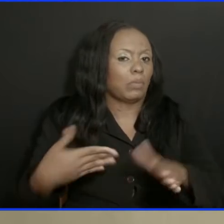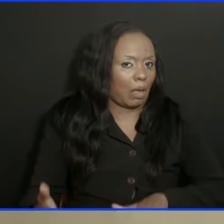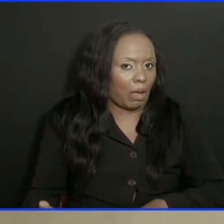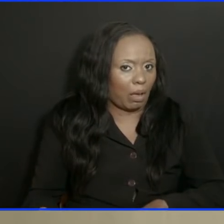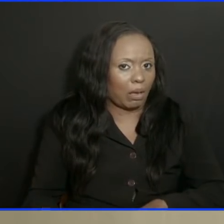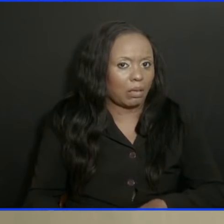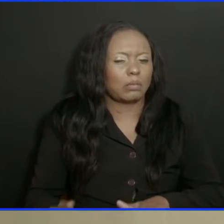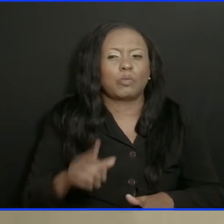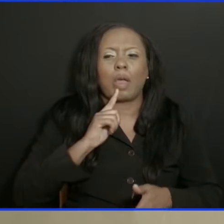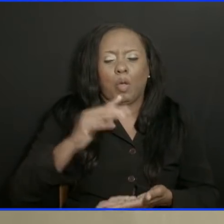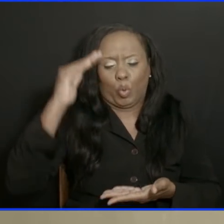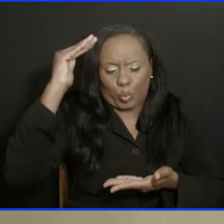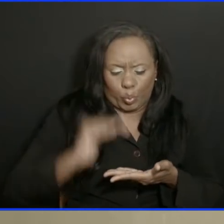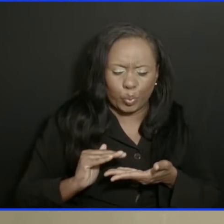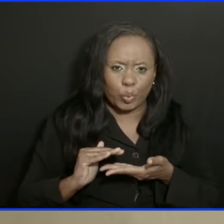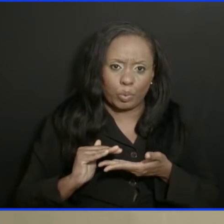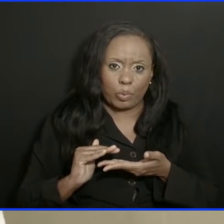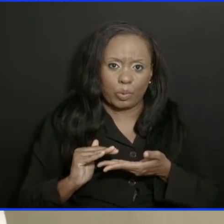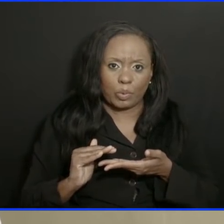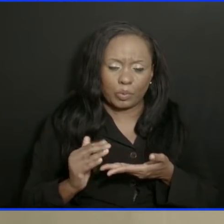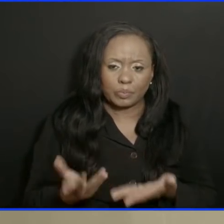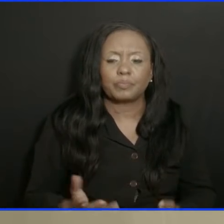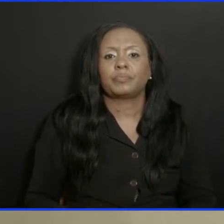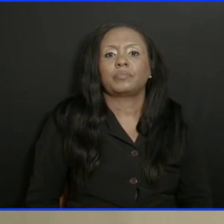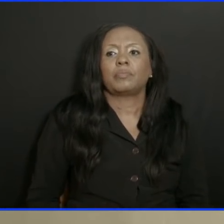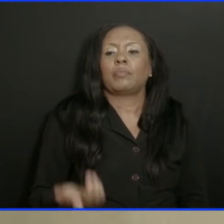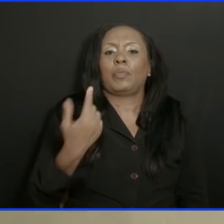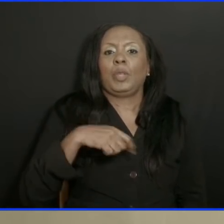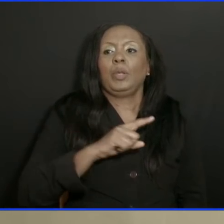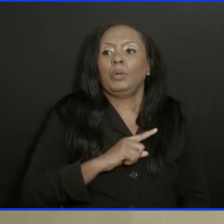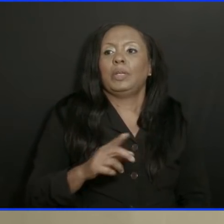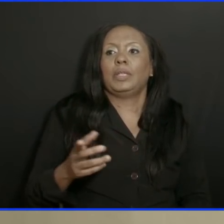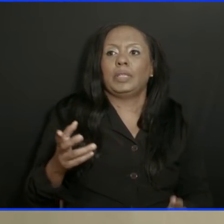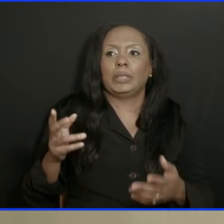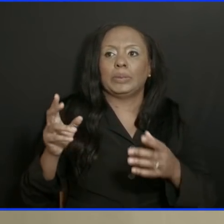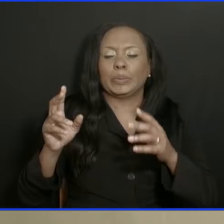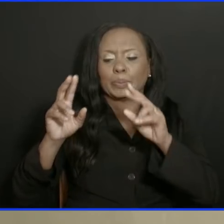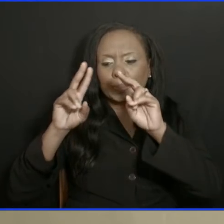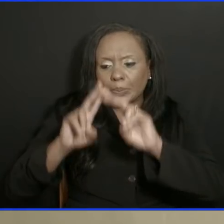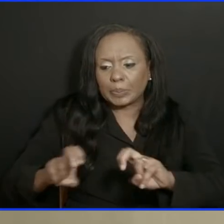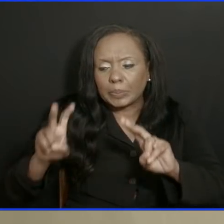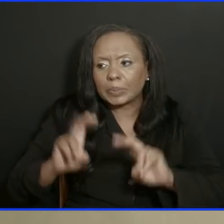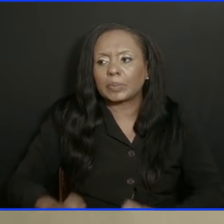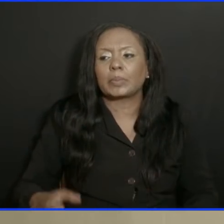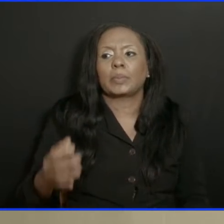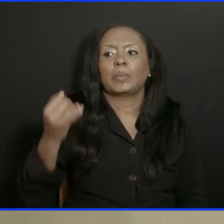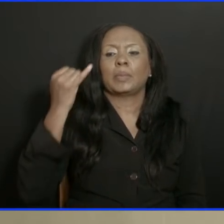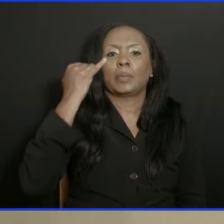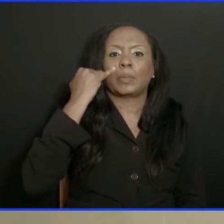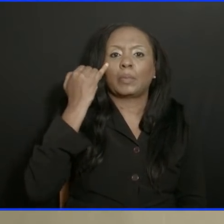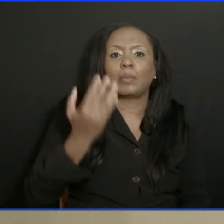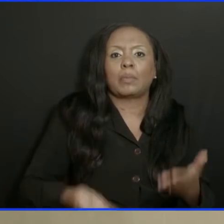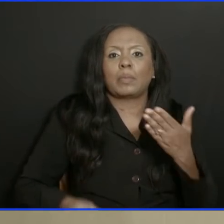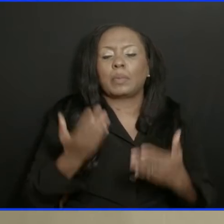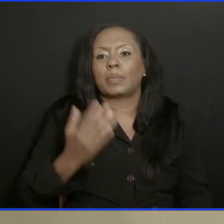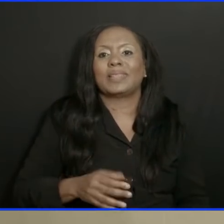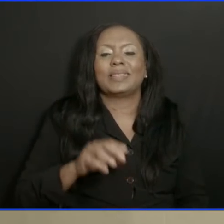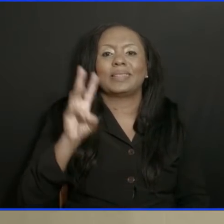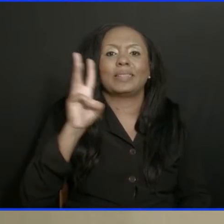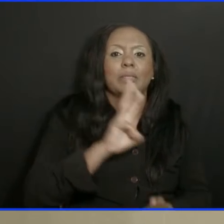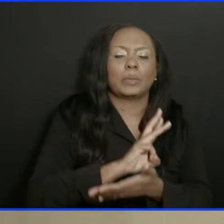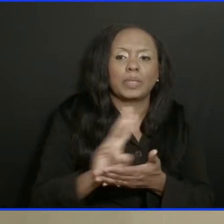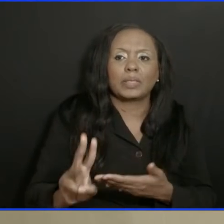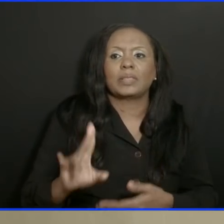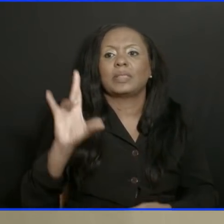So when we looked at the worst case scenario, we looked at a wave lasting in the order of 6 to 7 weeks.